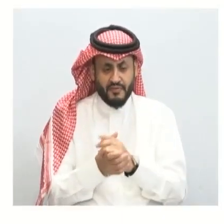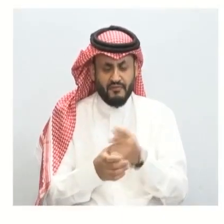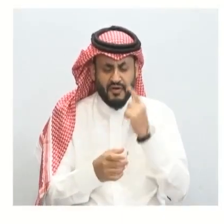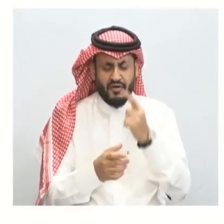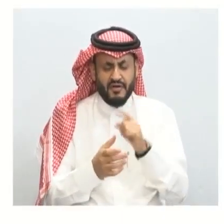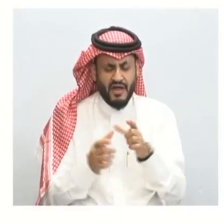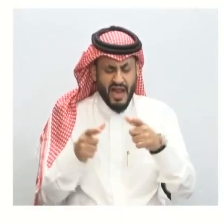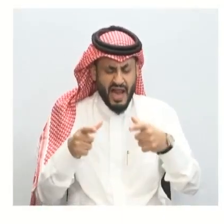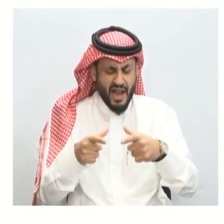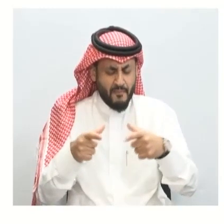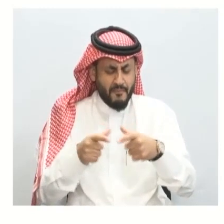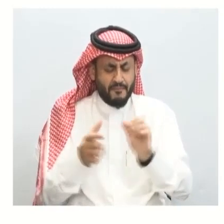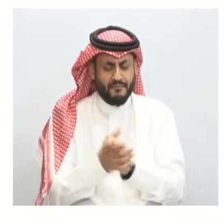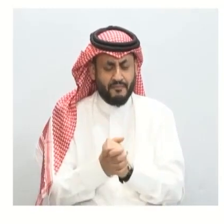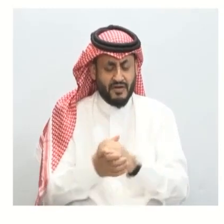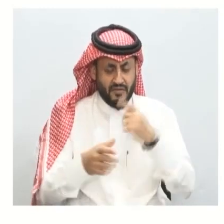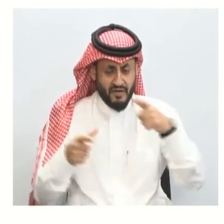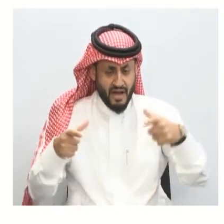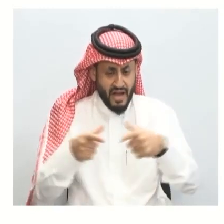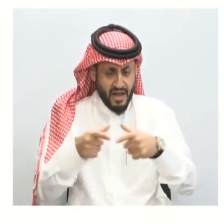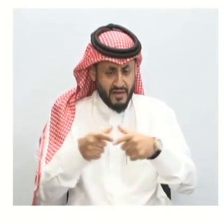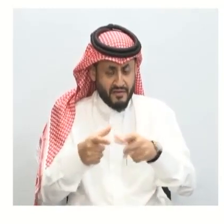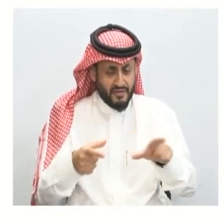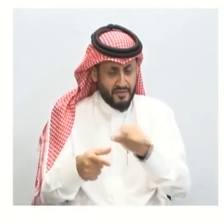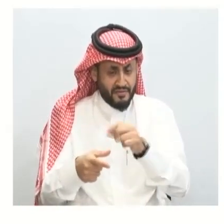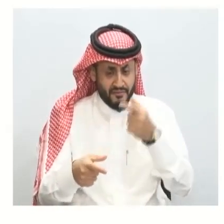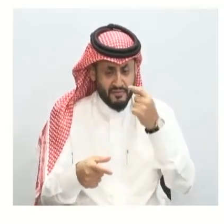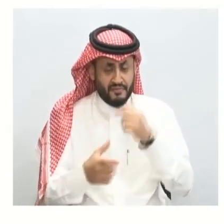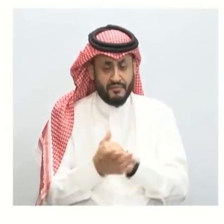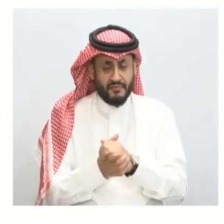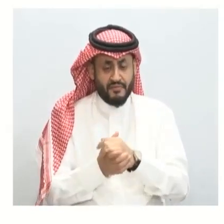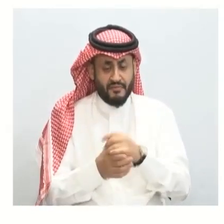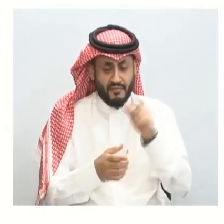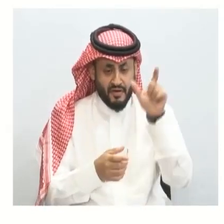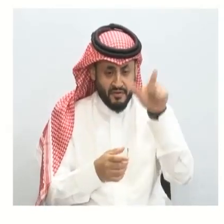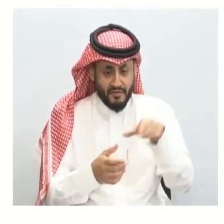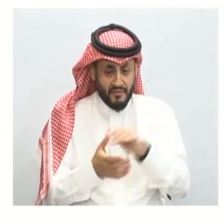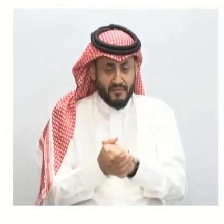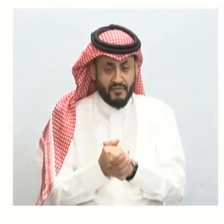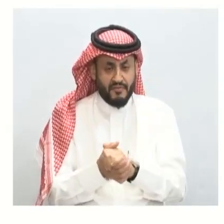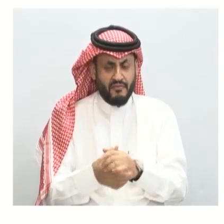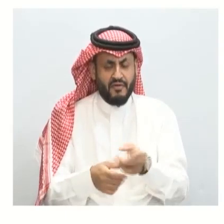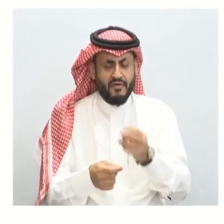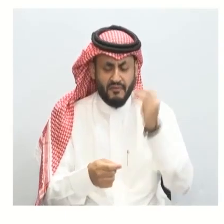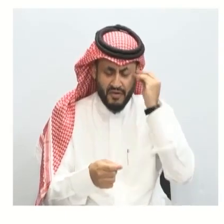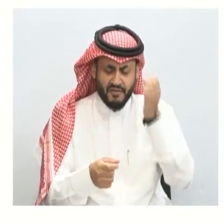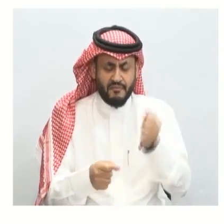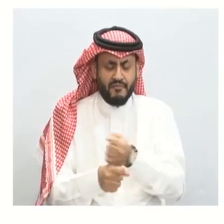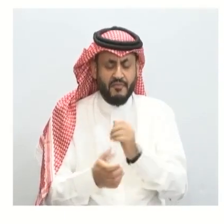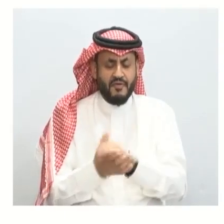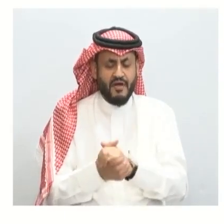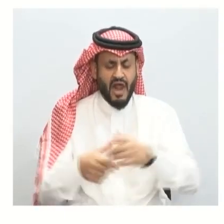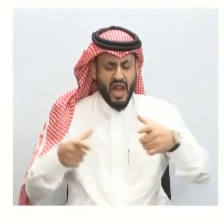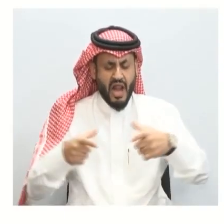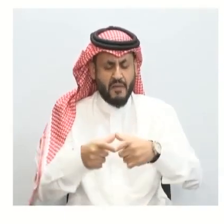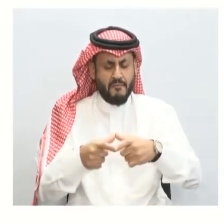certain limitations. Now, as humans, we are used to limitations. Now, for example, we do have